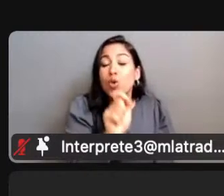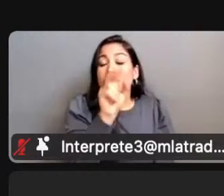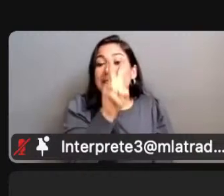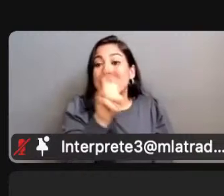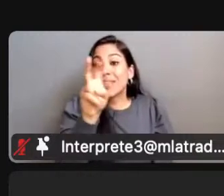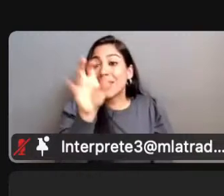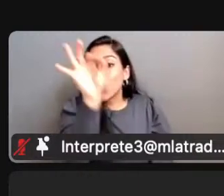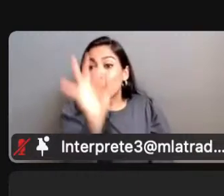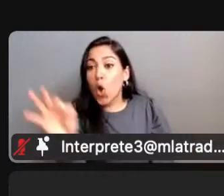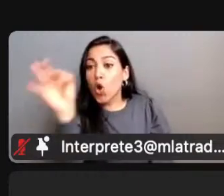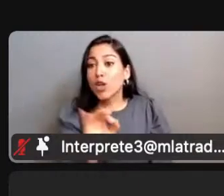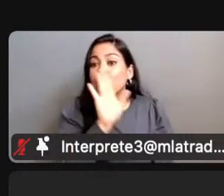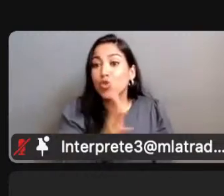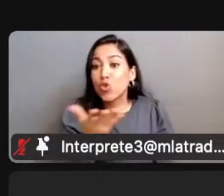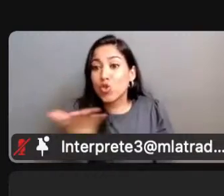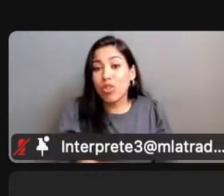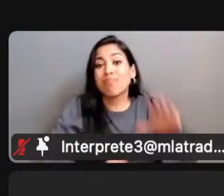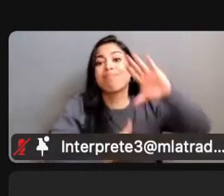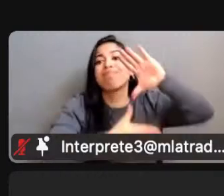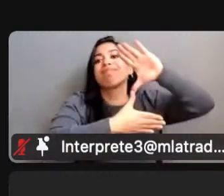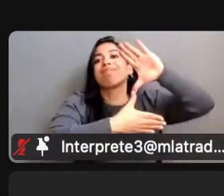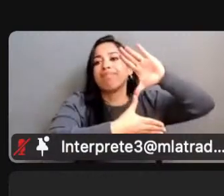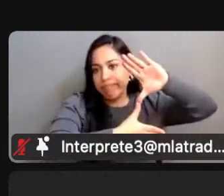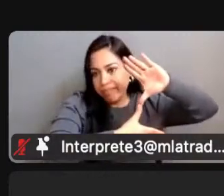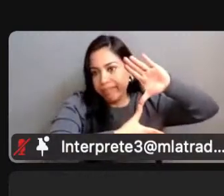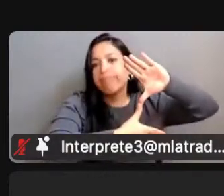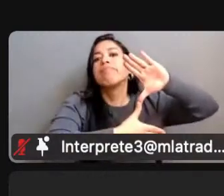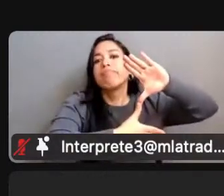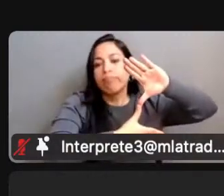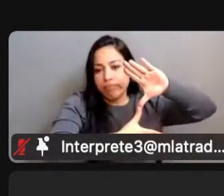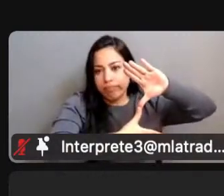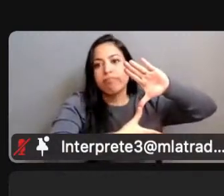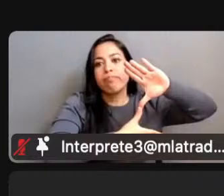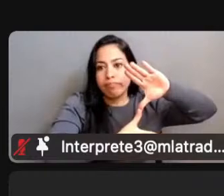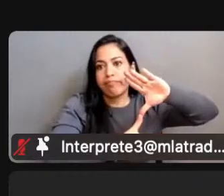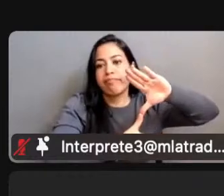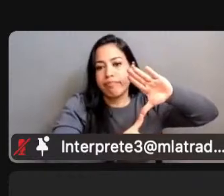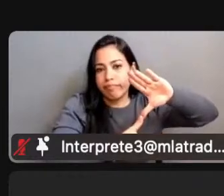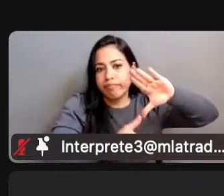12.77% correspond to our region precisely.